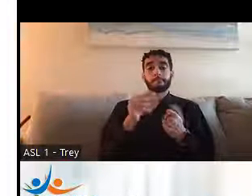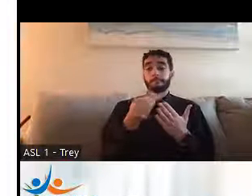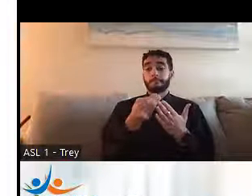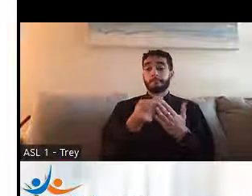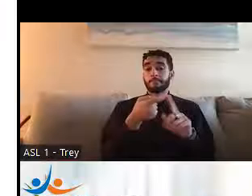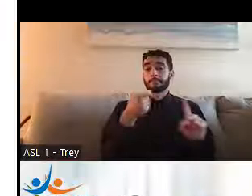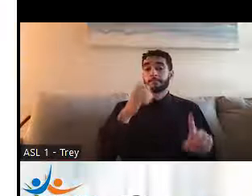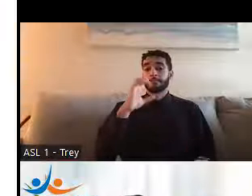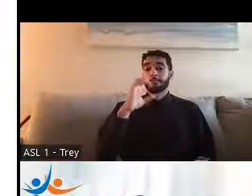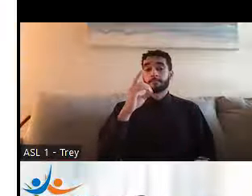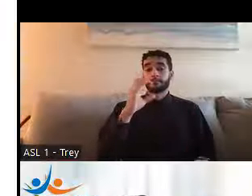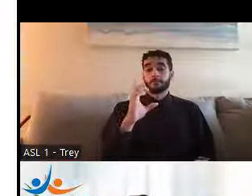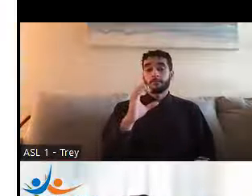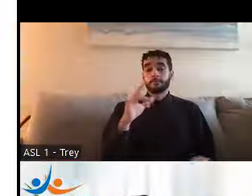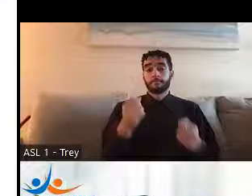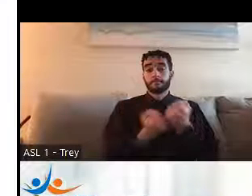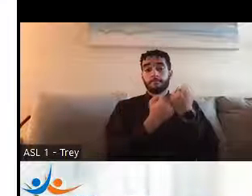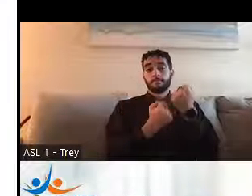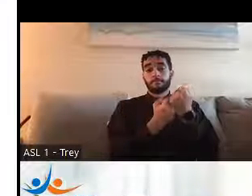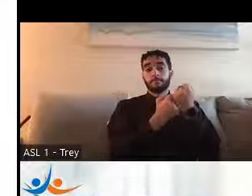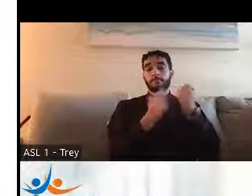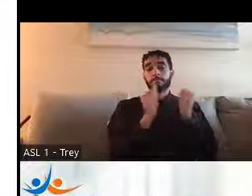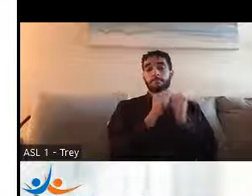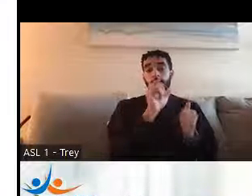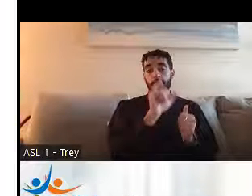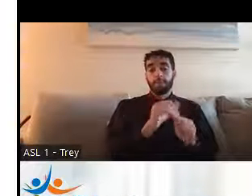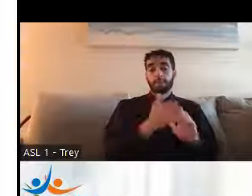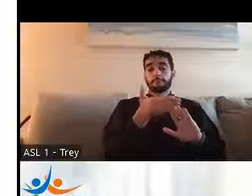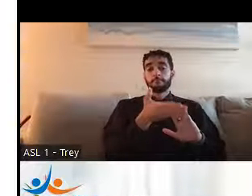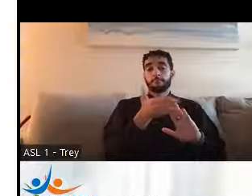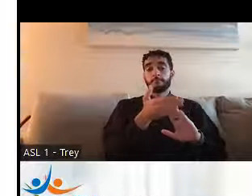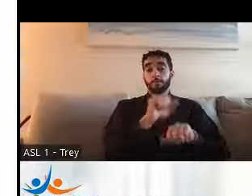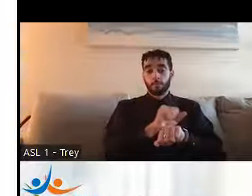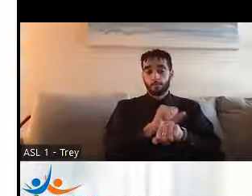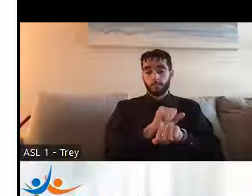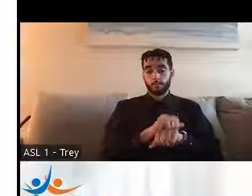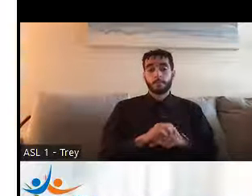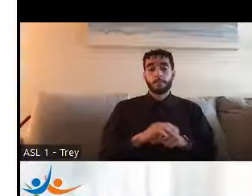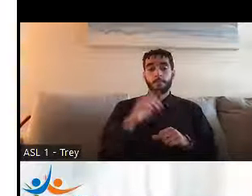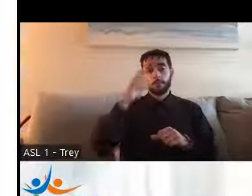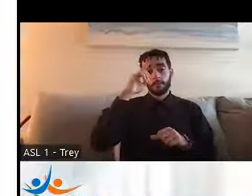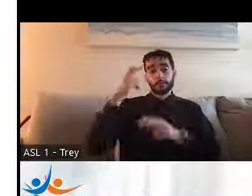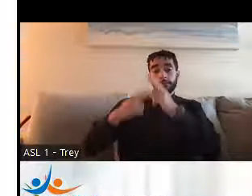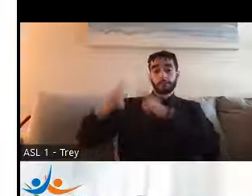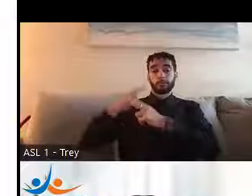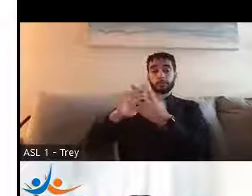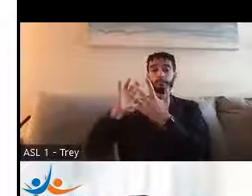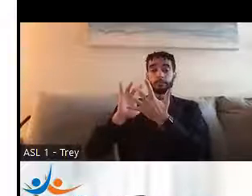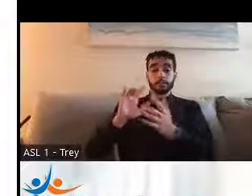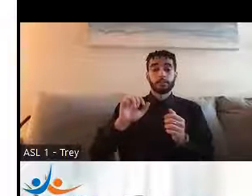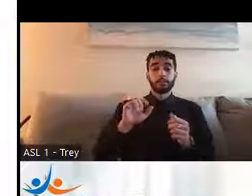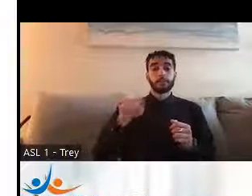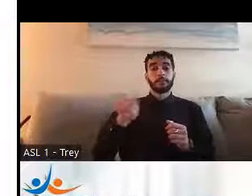to support the California Healthy Brain Initiative's ongoing work. For historical context, the Alzheimer's disease program received